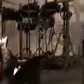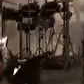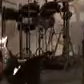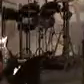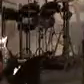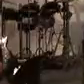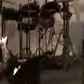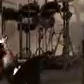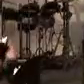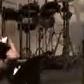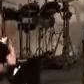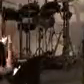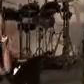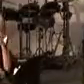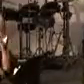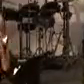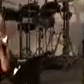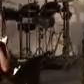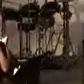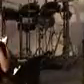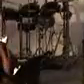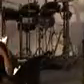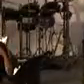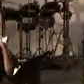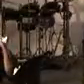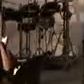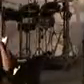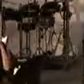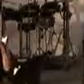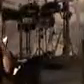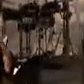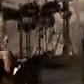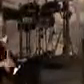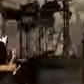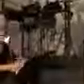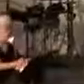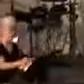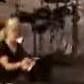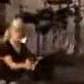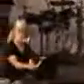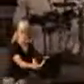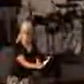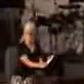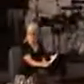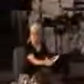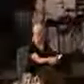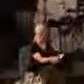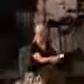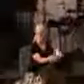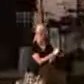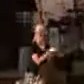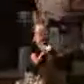Amen. Children, you may go. Have a great time. And we'll receive our offerings.